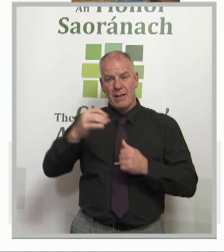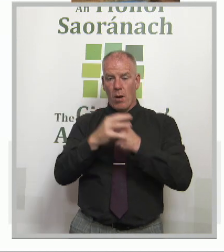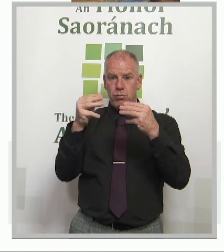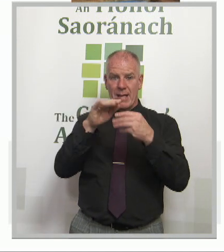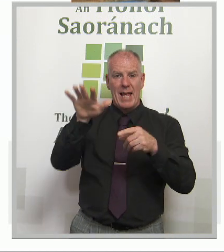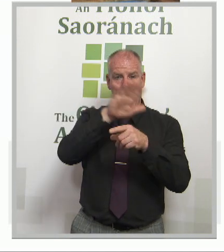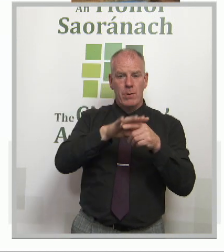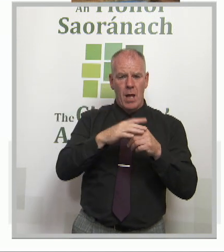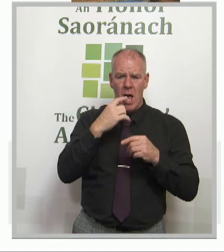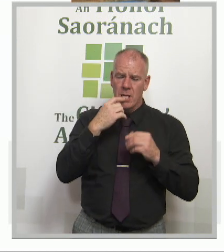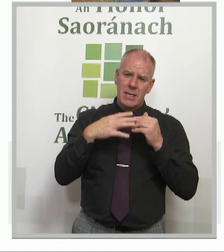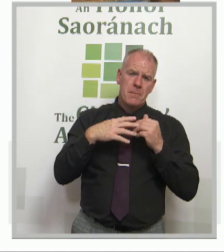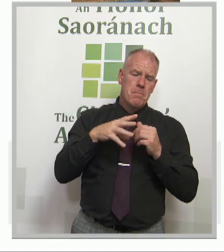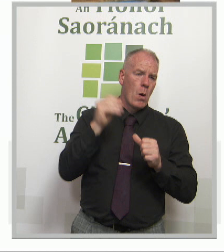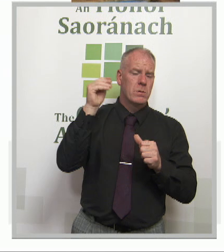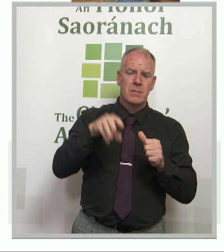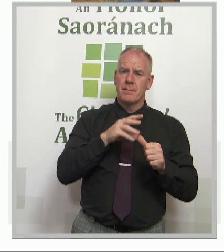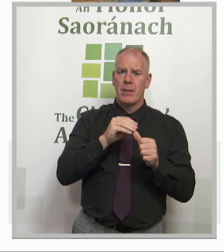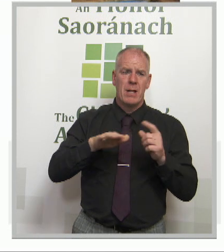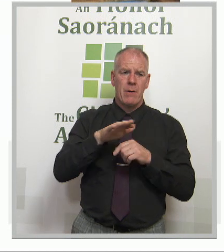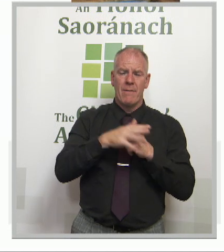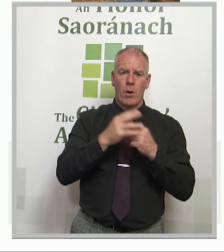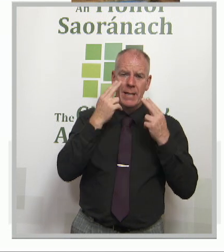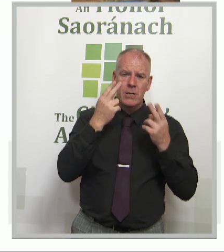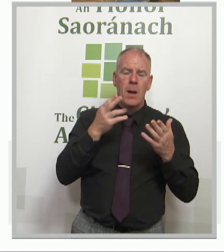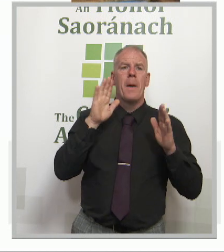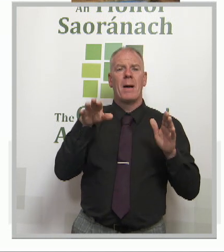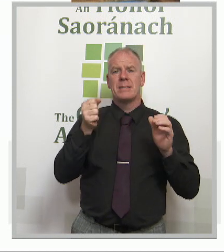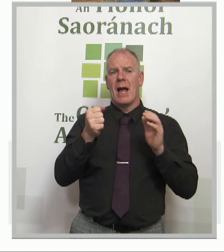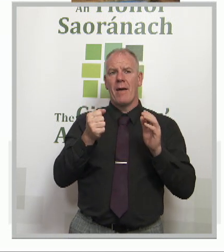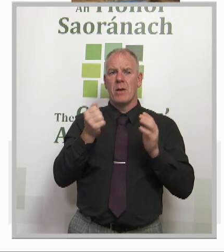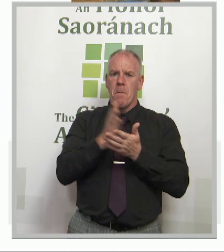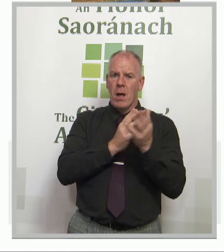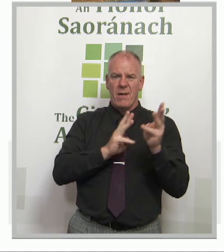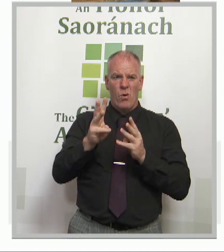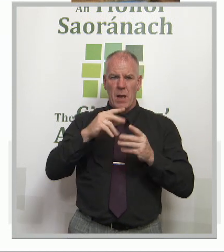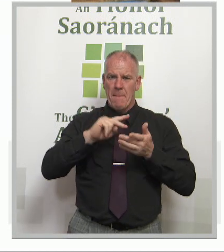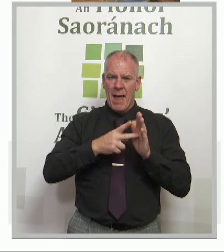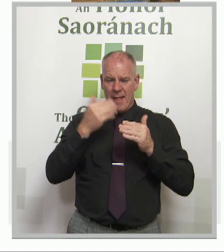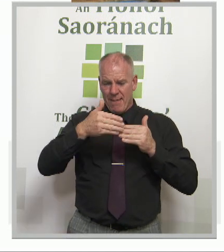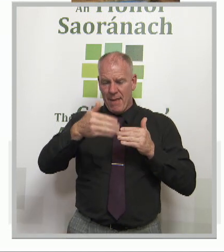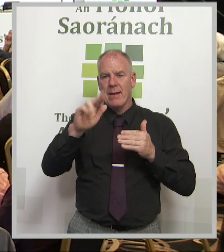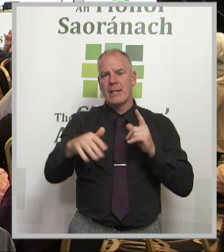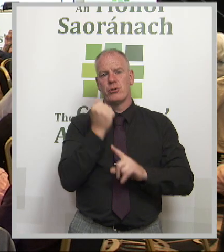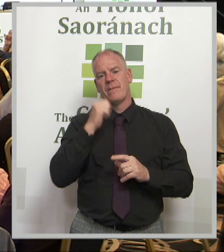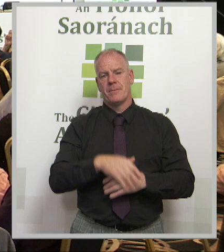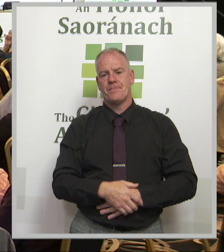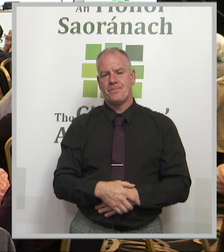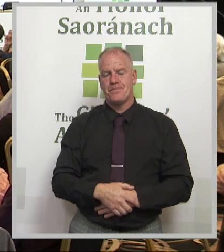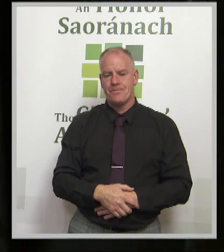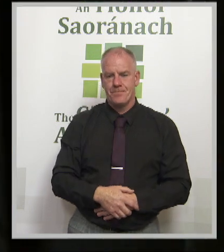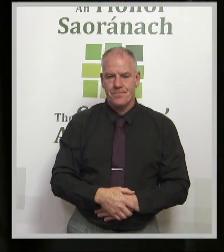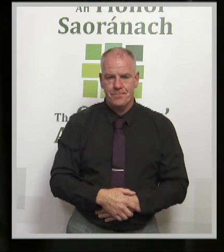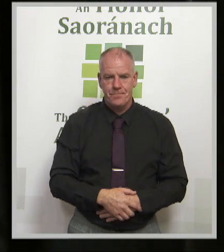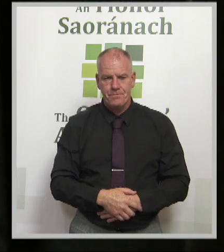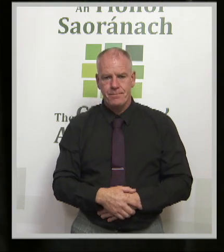areas, the most special places for nature, that needs to have a program of work that does deliver it.